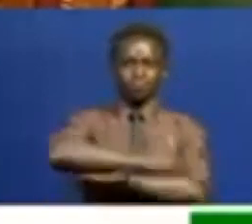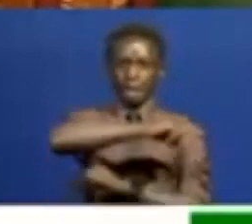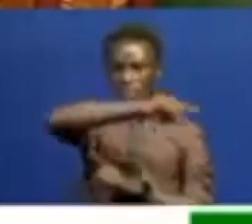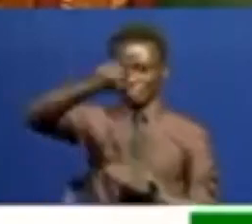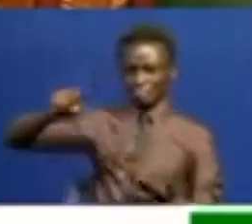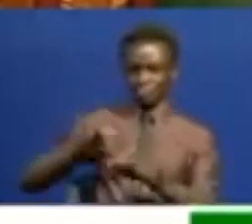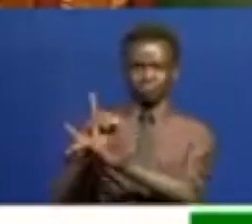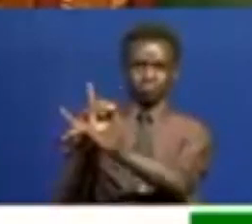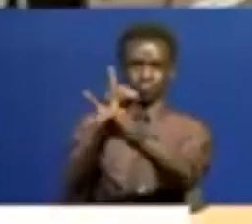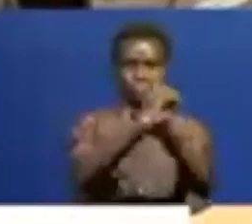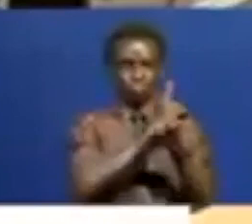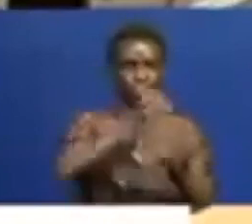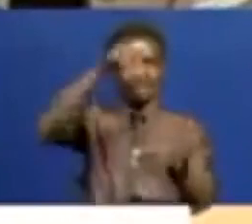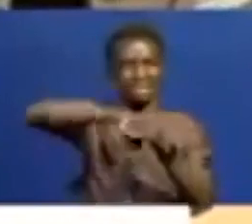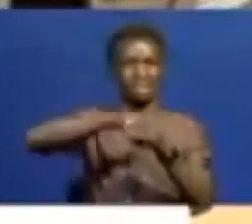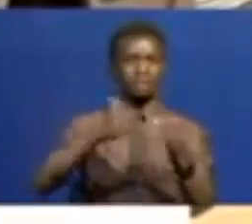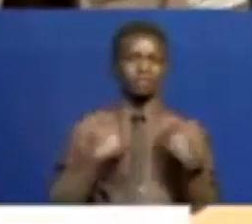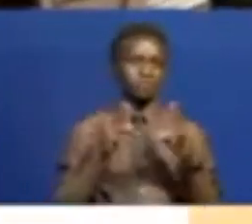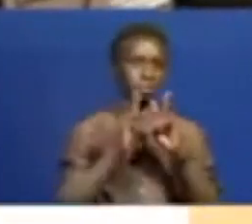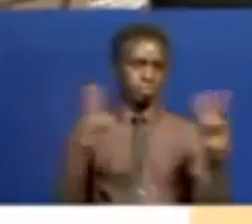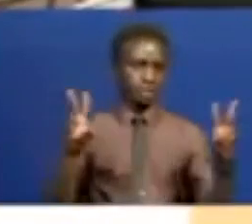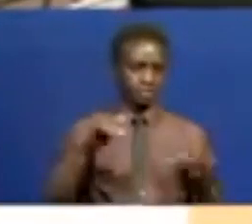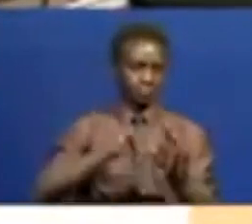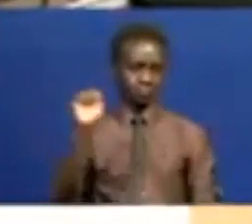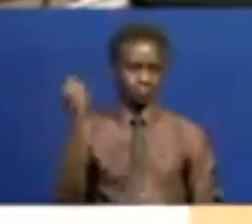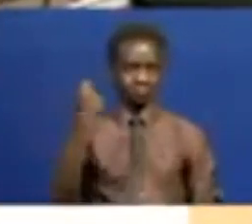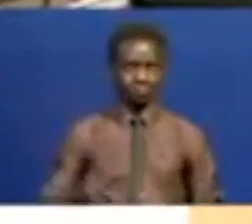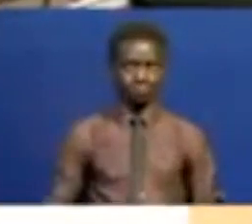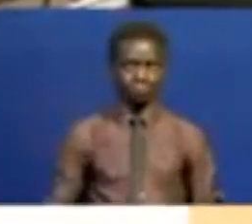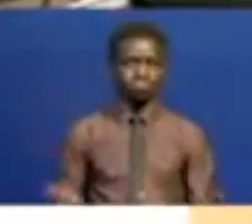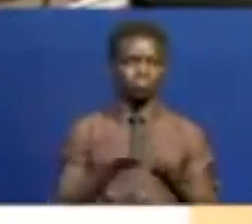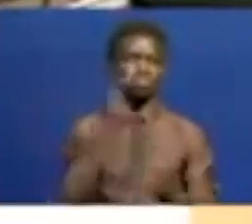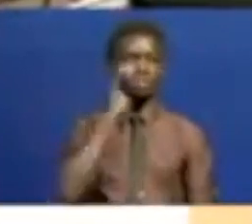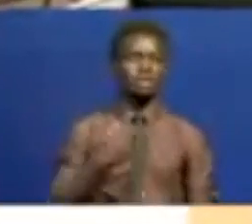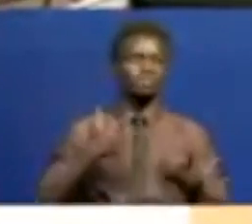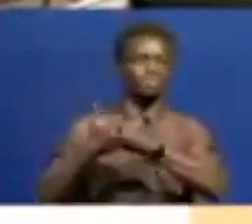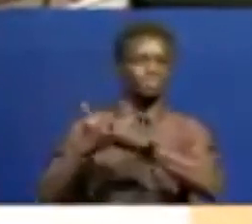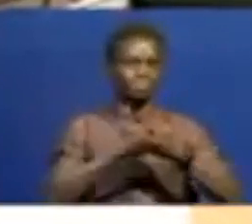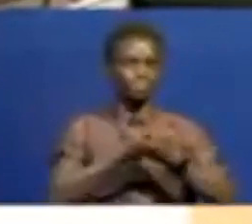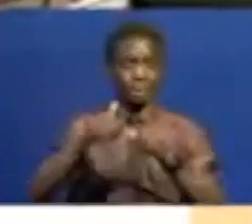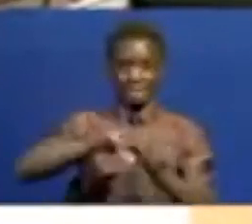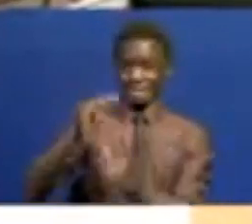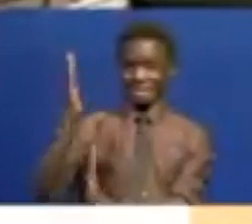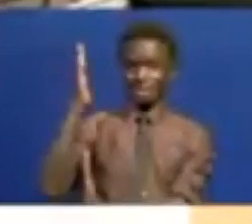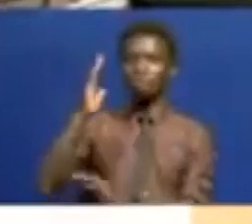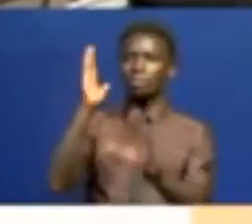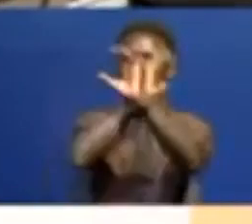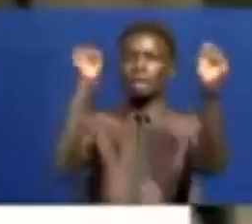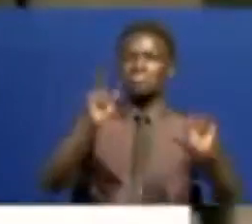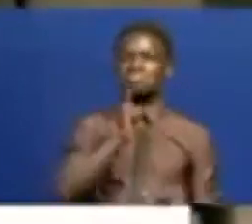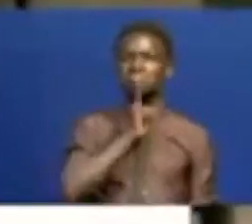internal tranquility. Acknowledging that there are still some challenges facing the security sector, the president said there is no room